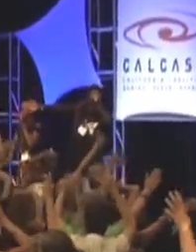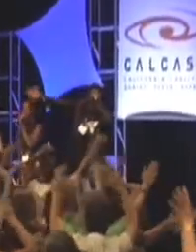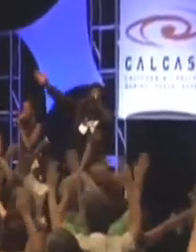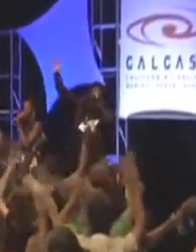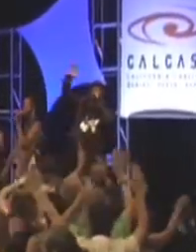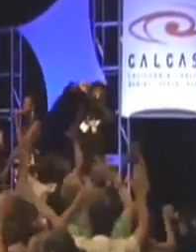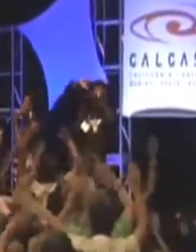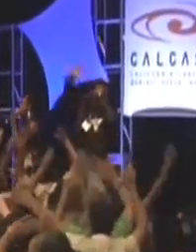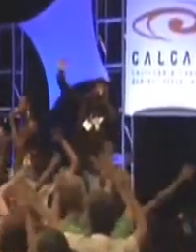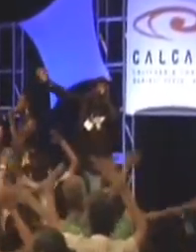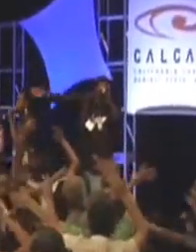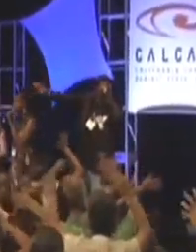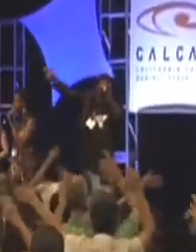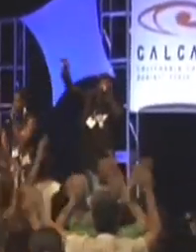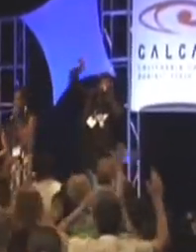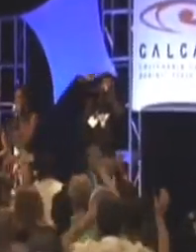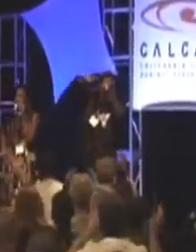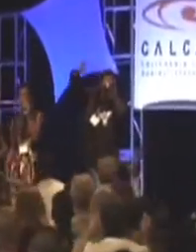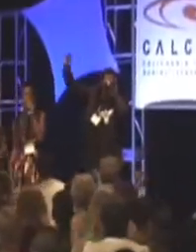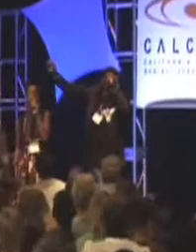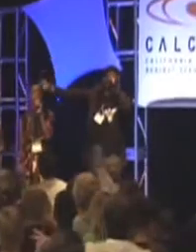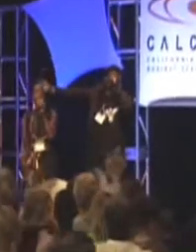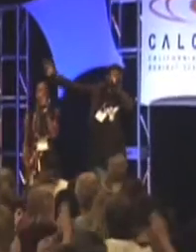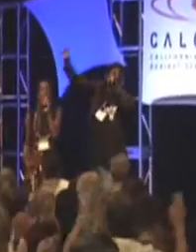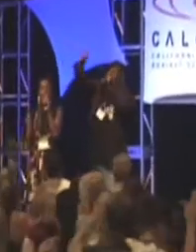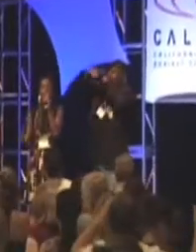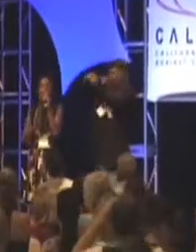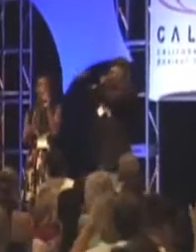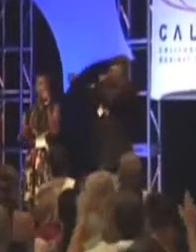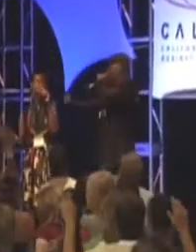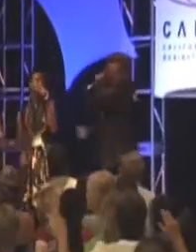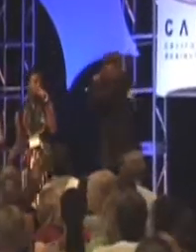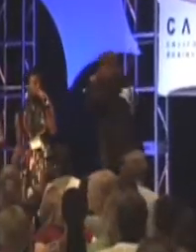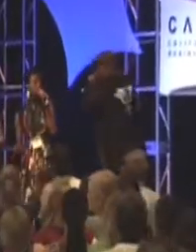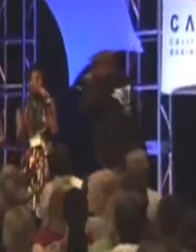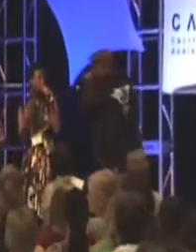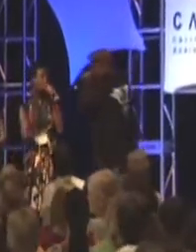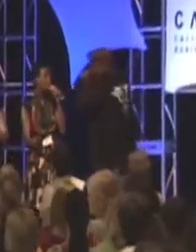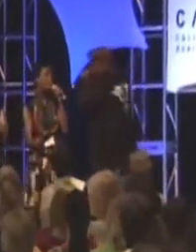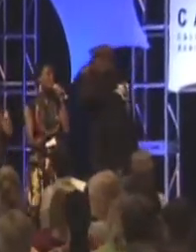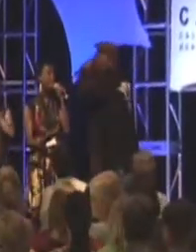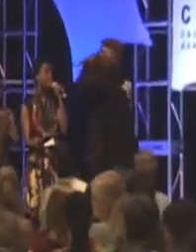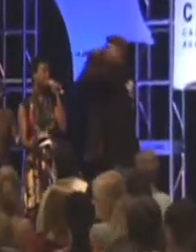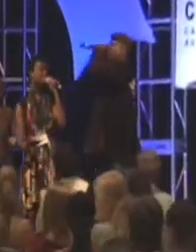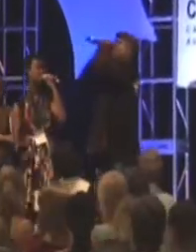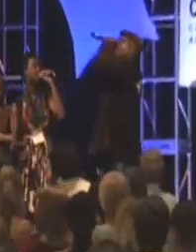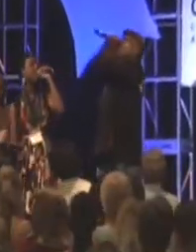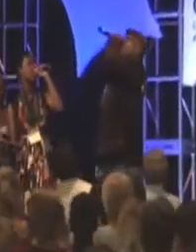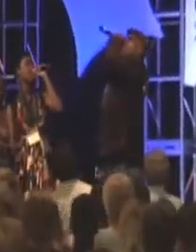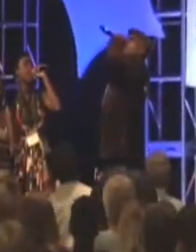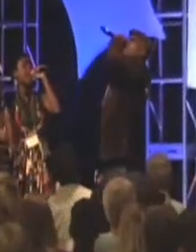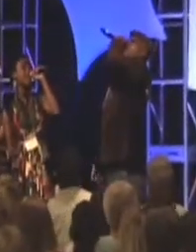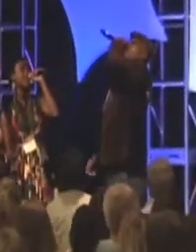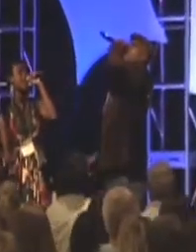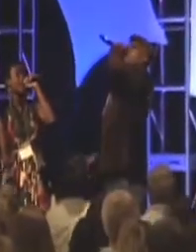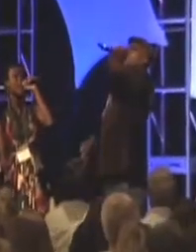to action. One more time. One Yeah. my women and men. This is a call to action.